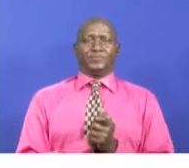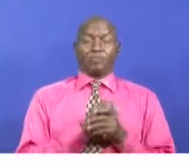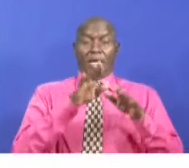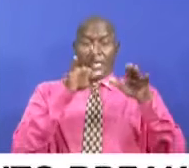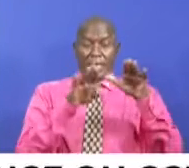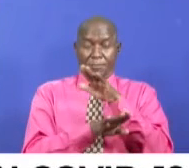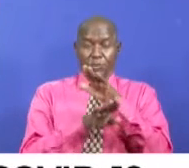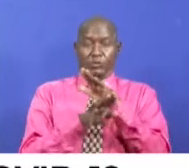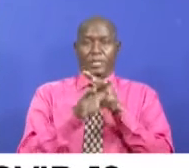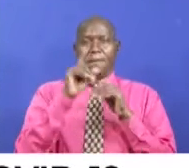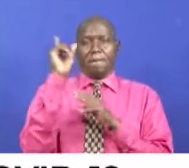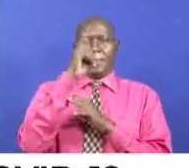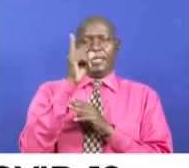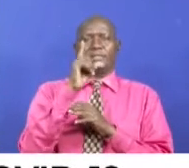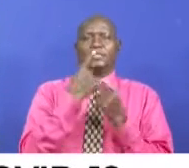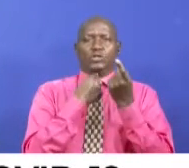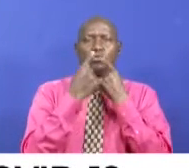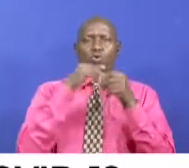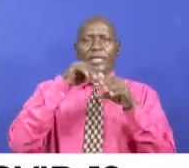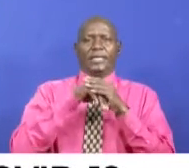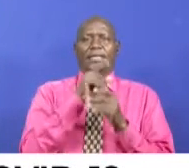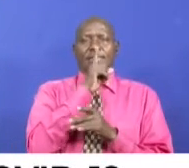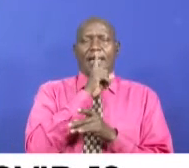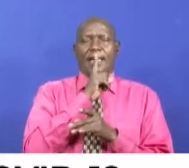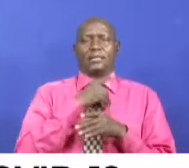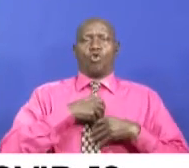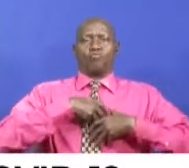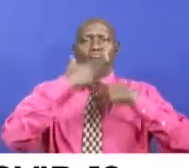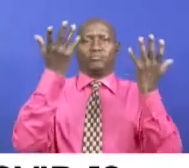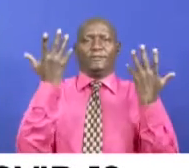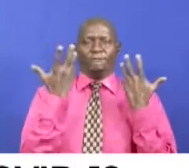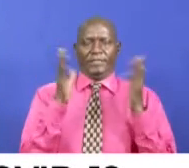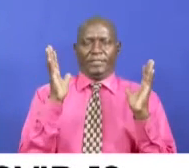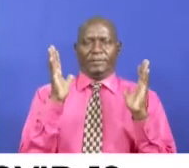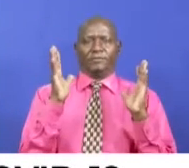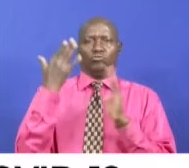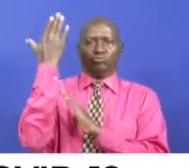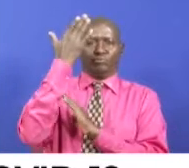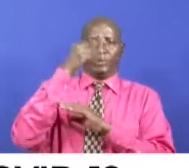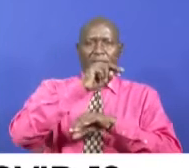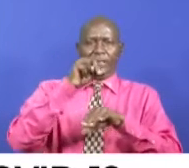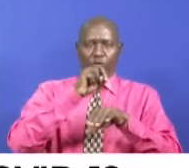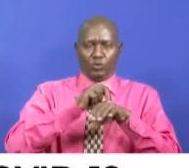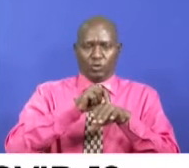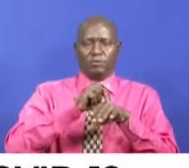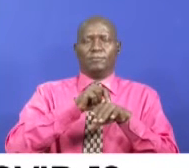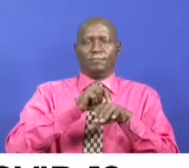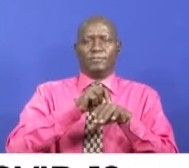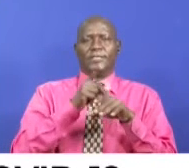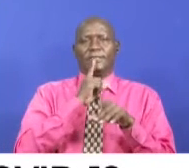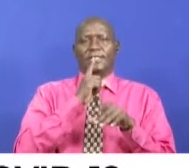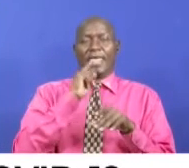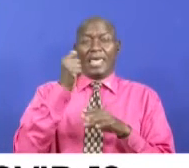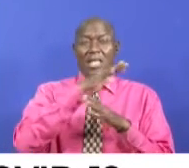Deputy President William Ruto has broken his silence on coronavirus management in the country. Addressing the nation, Ruto urged Kenyans not to underestimate